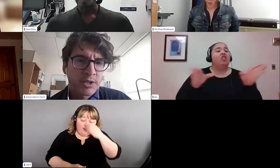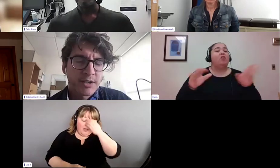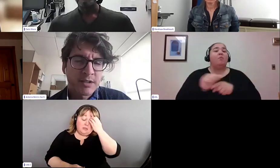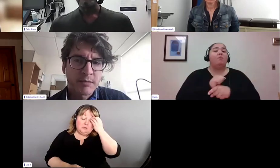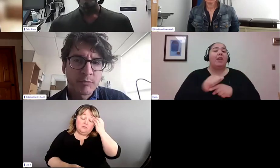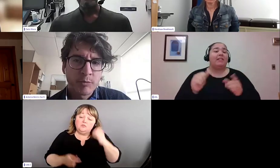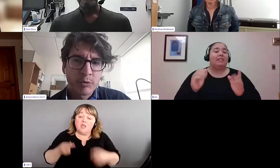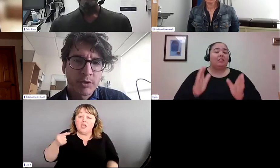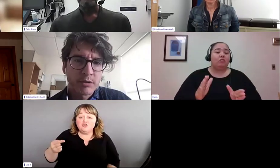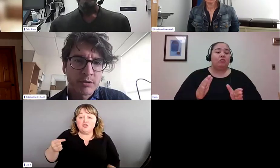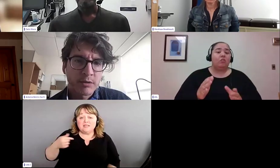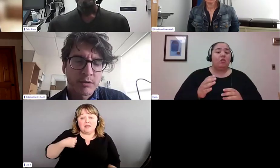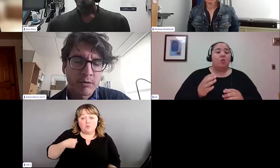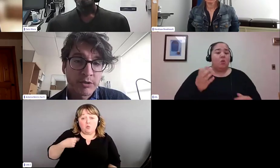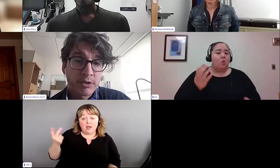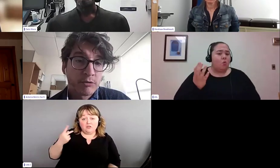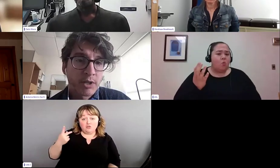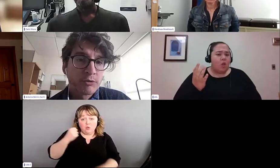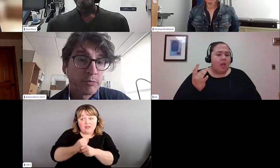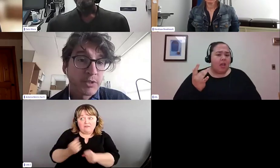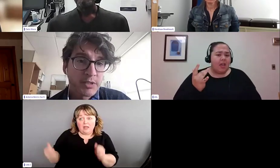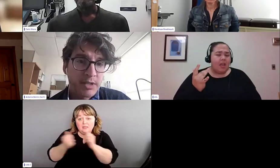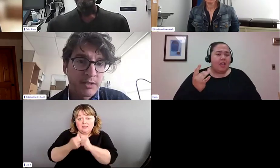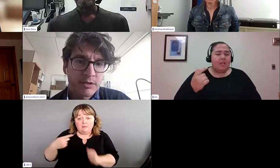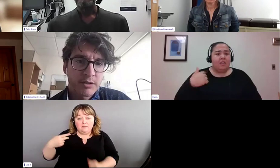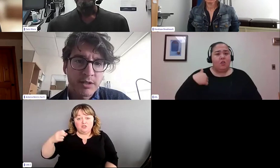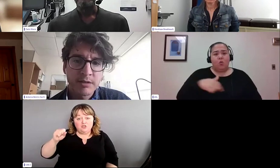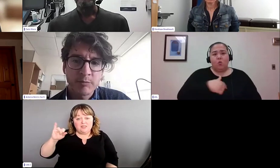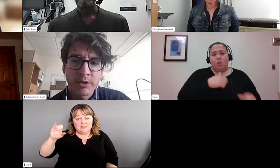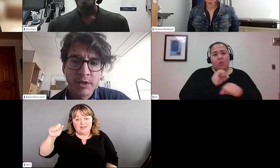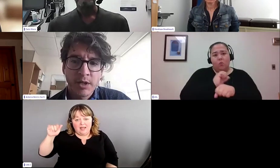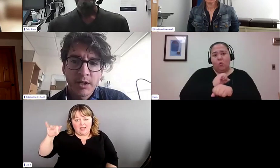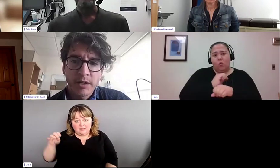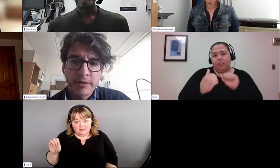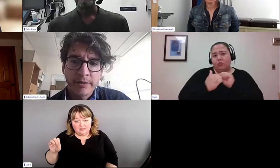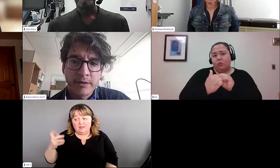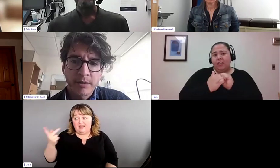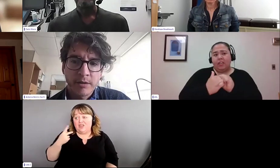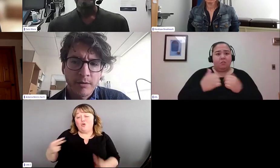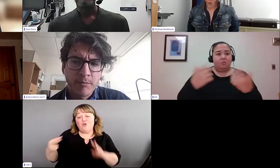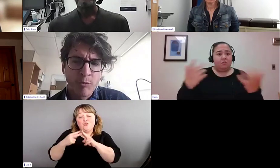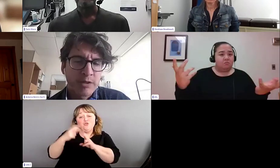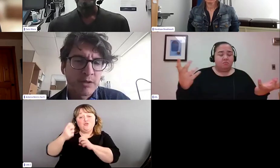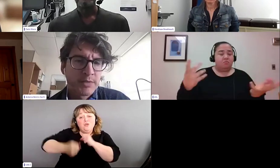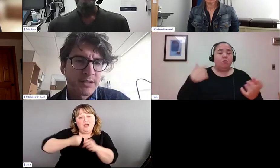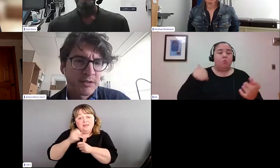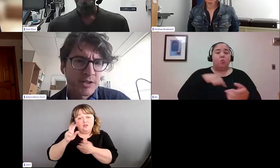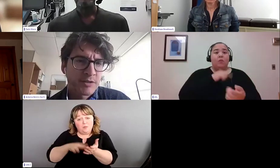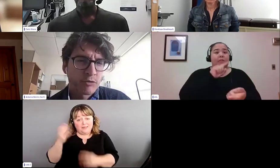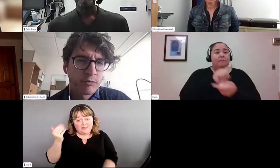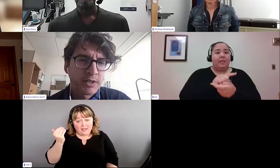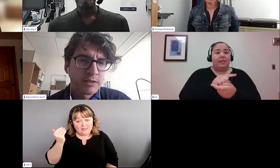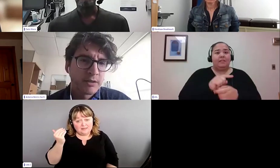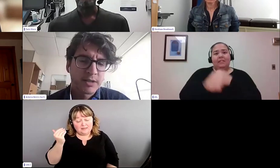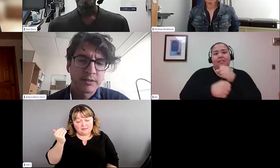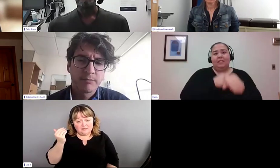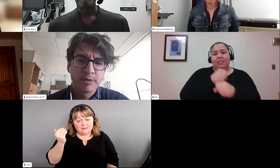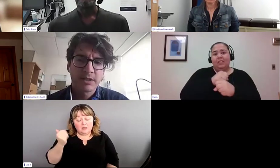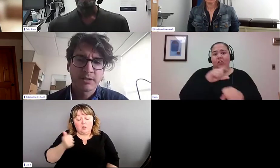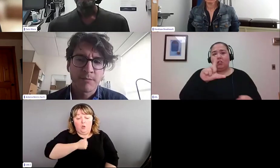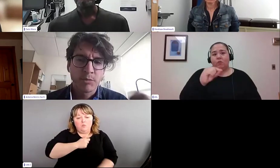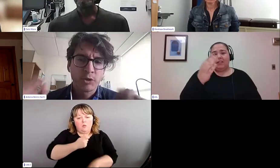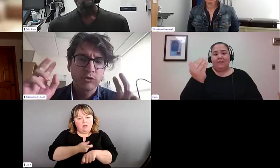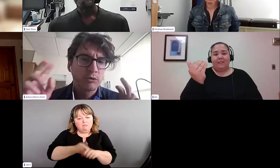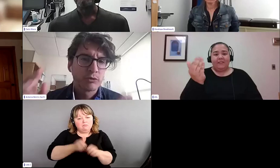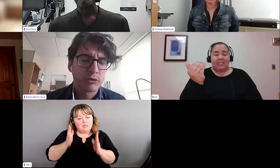practitioner. Why? Ghislaine and I work together. We've been working together. We met in 2015, Ghislaine and I.